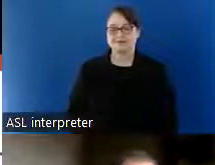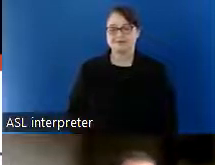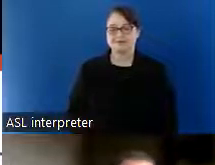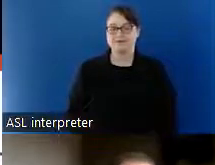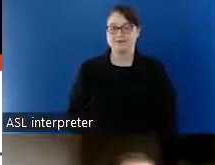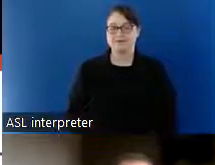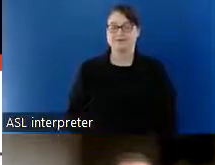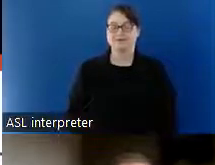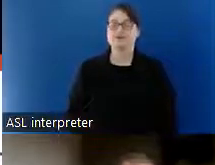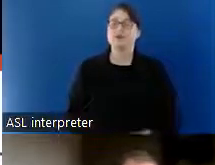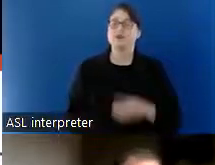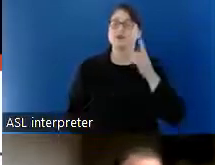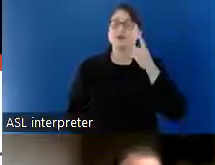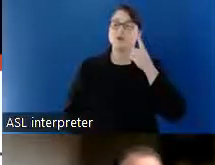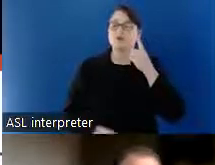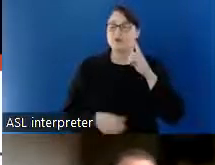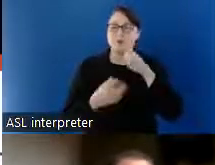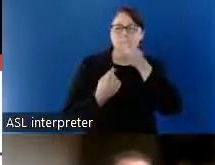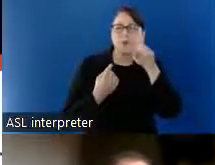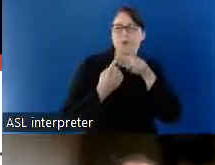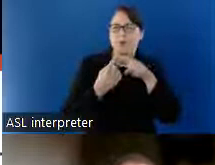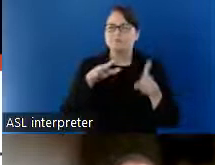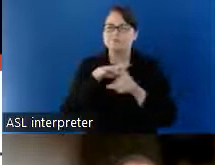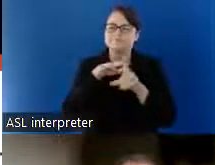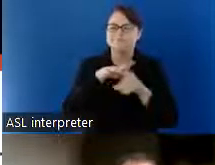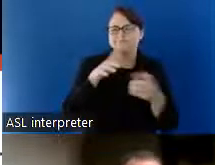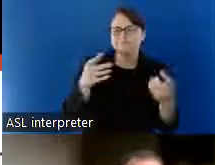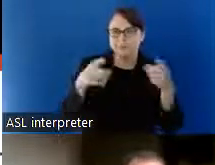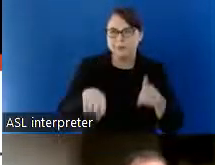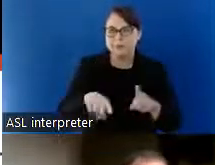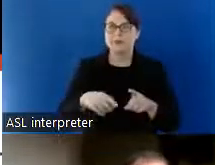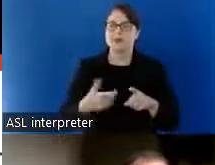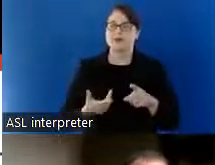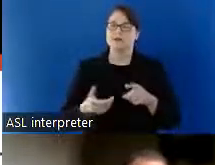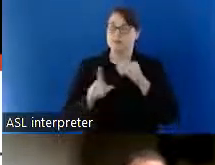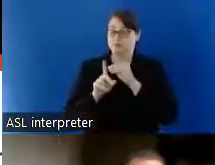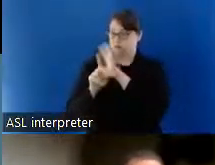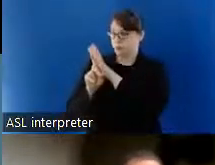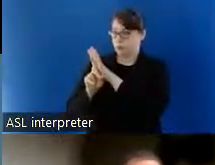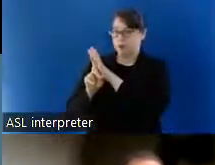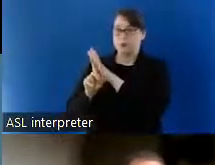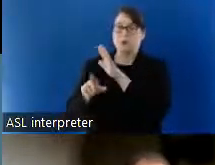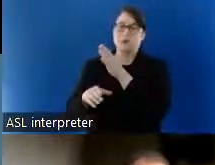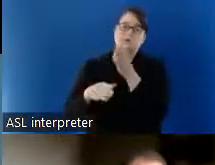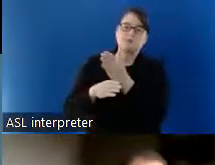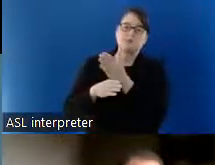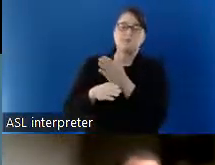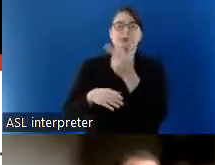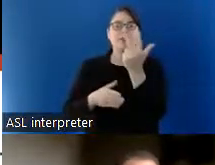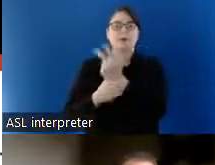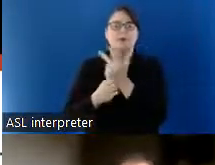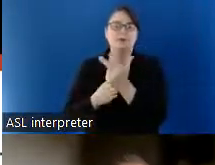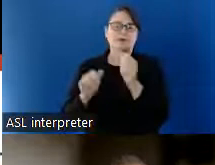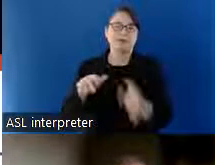In terms of timeliness of symptoms, the symptoms usually start within 3 weeks of exposure to the virus, and the illness typically lasts 2 to